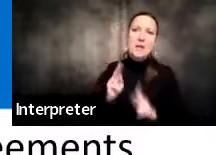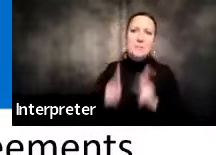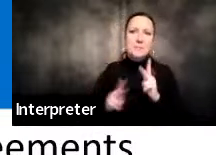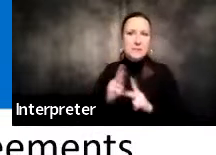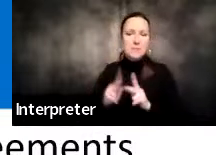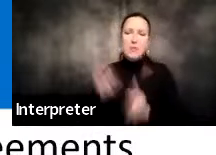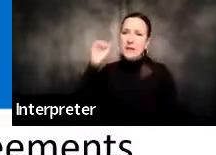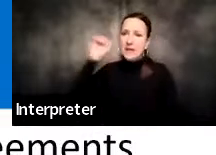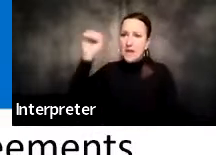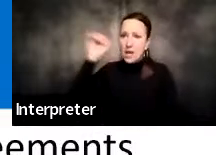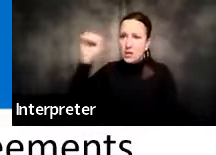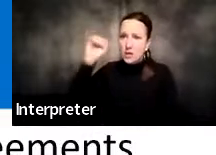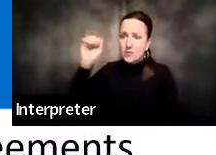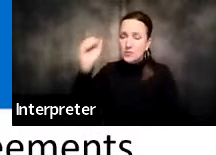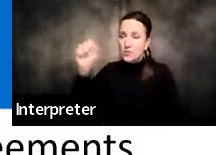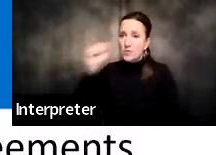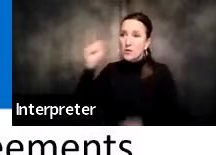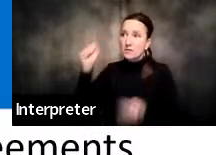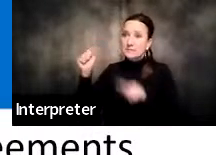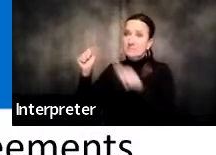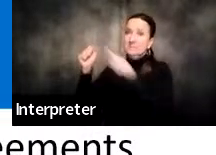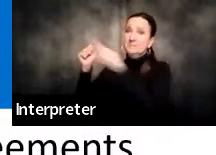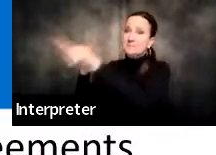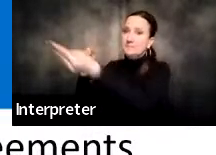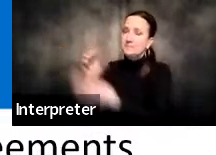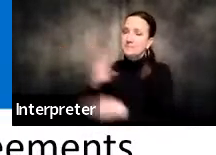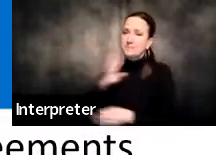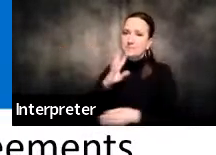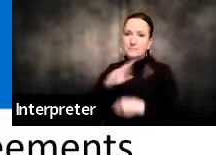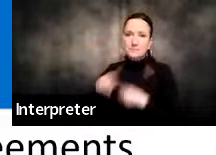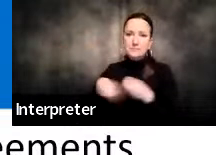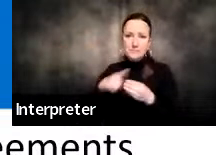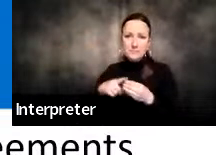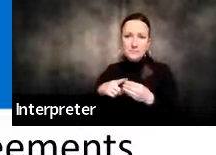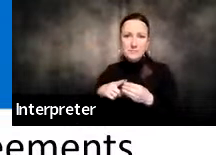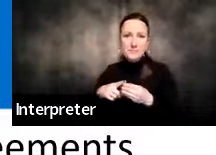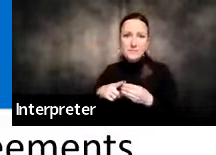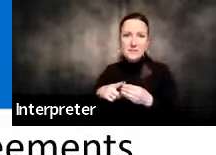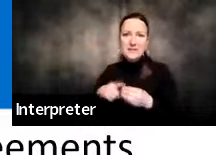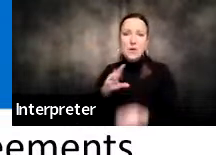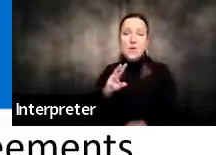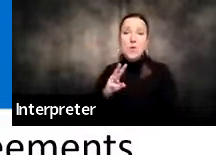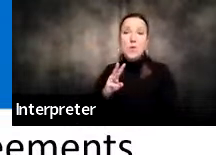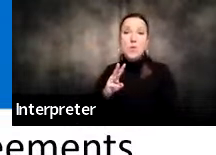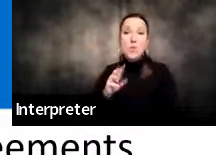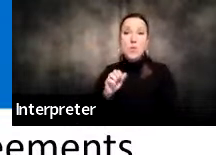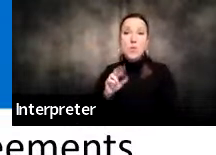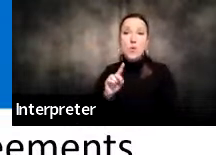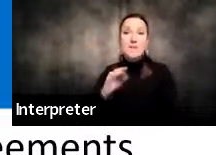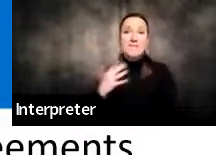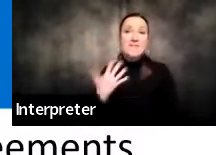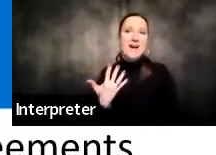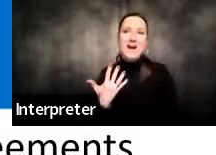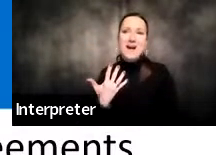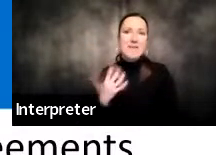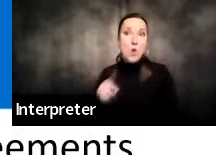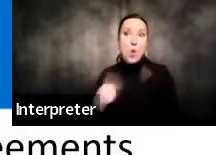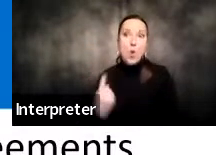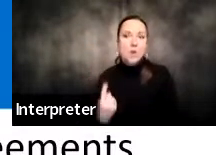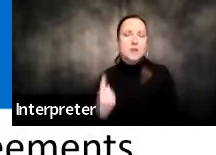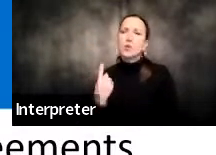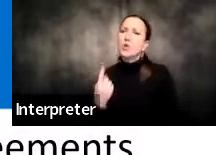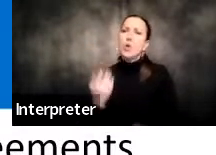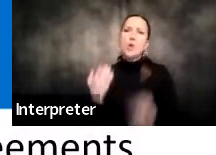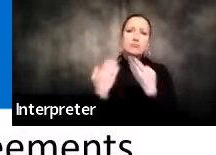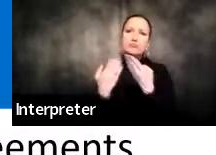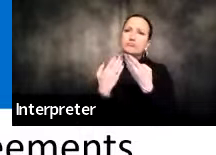lead-free DC. And just around it, this is not just a Ward 5 issue, it's a citywide issue. And we've